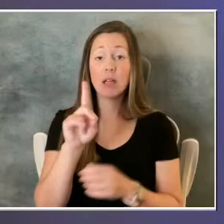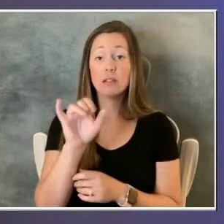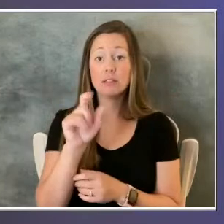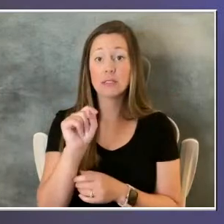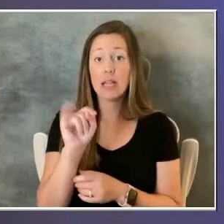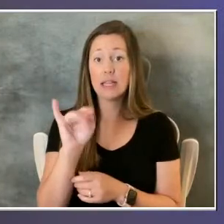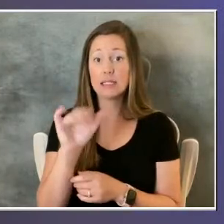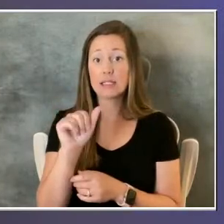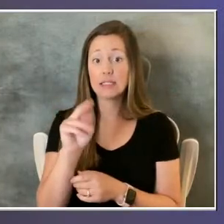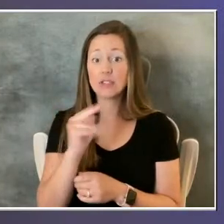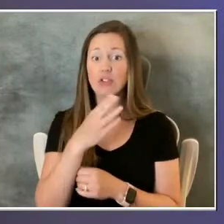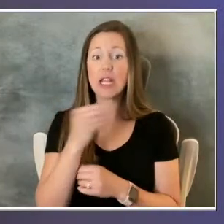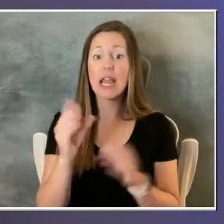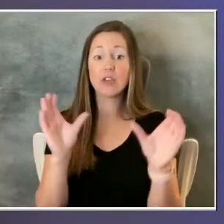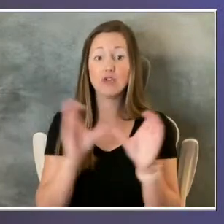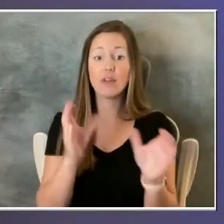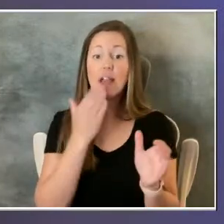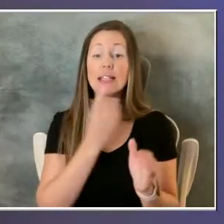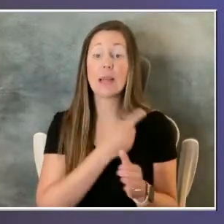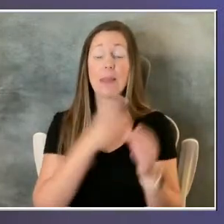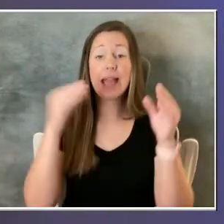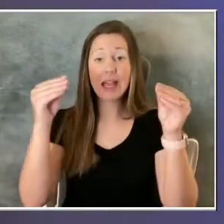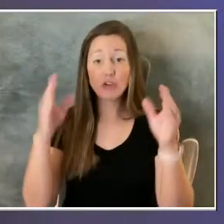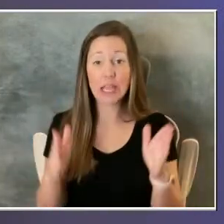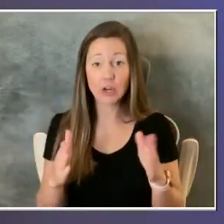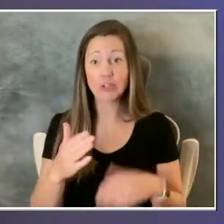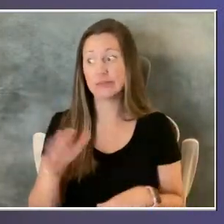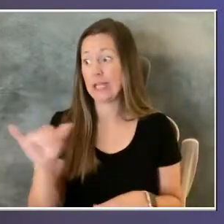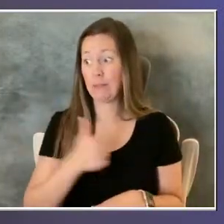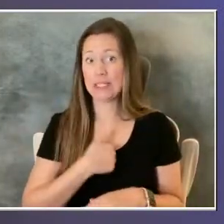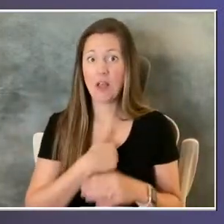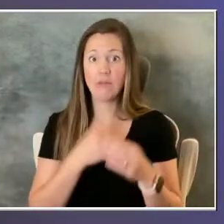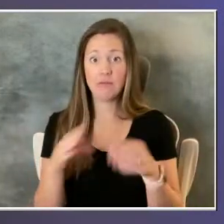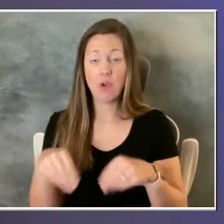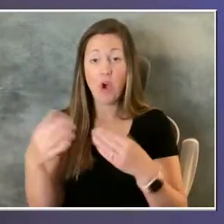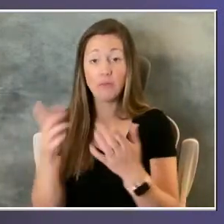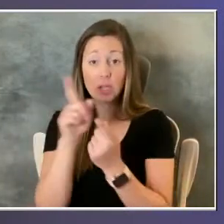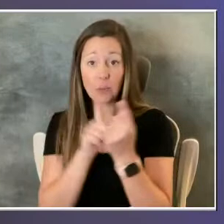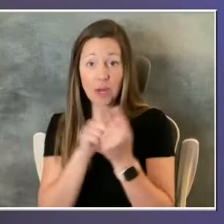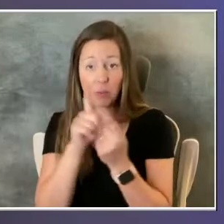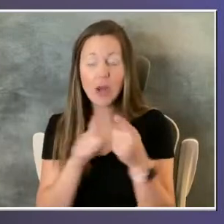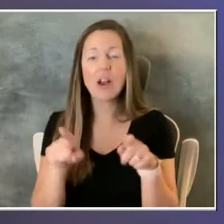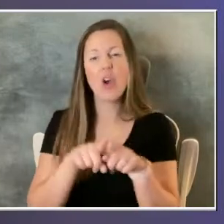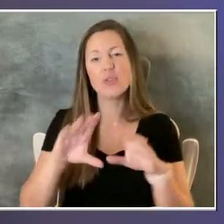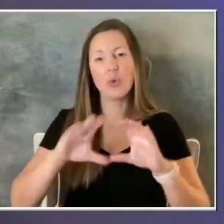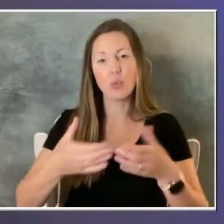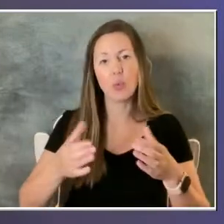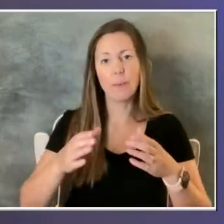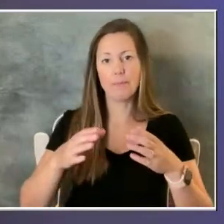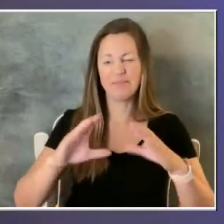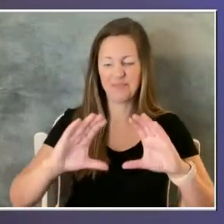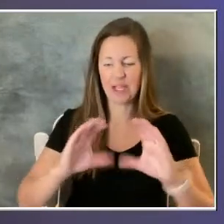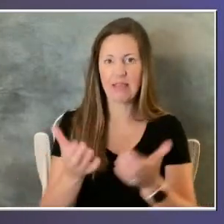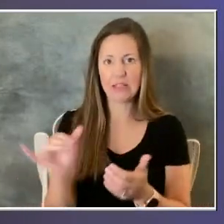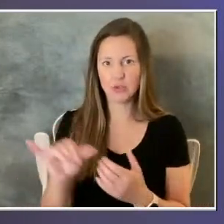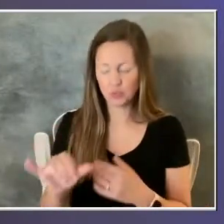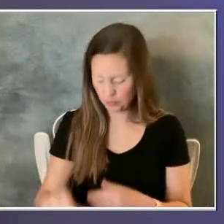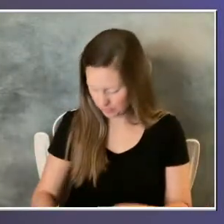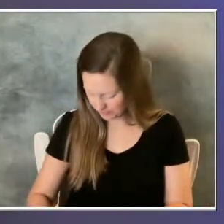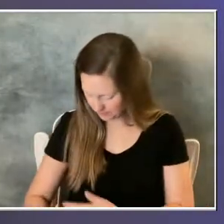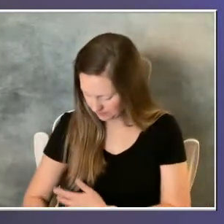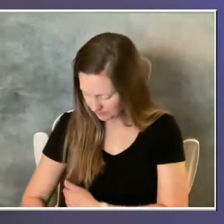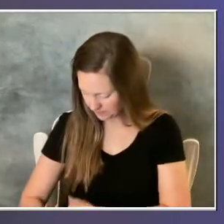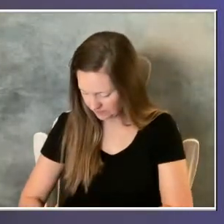like myself, offering one-on-one as well as the group classes that go through basically same material